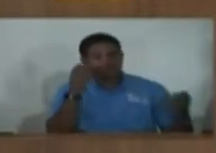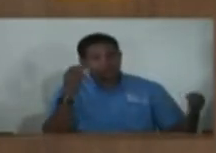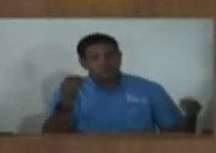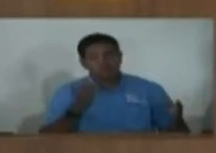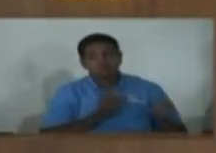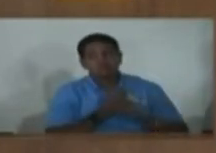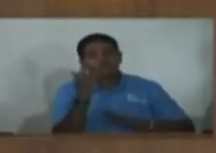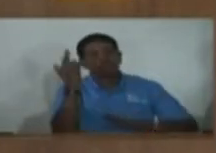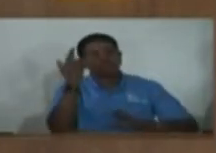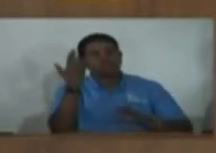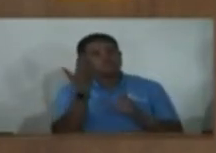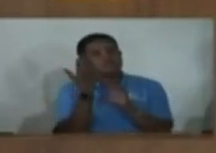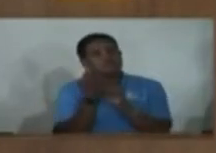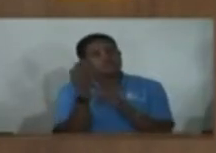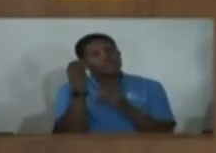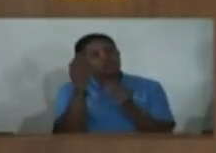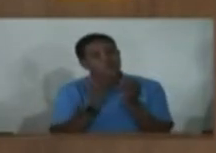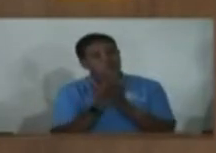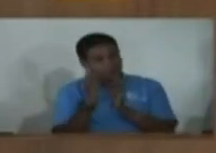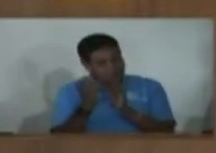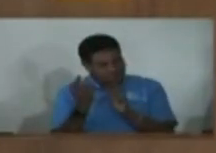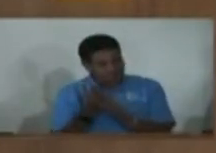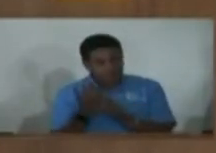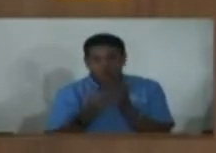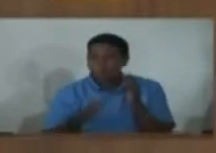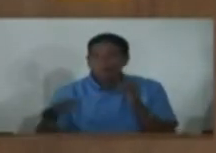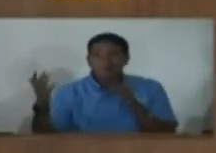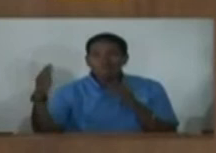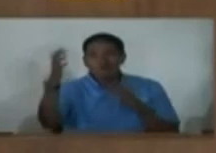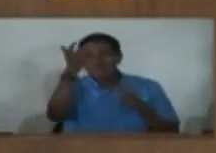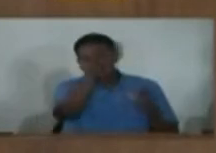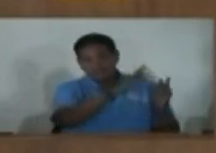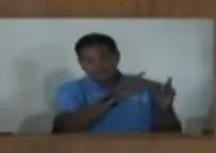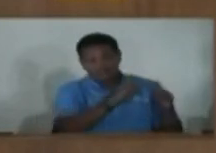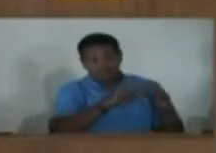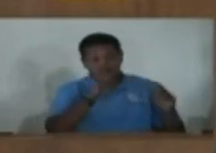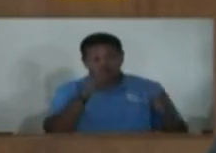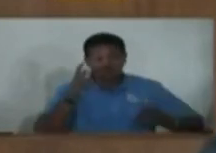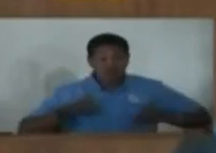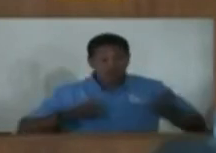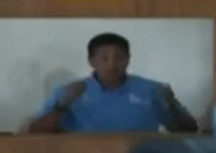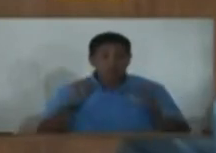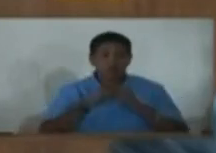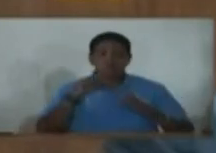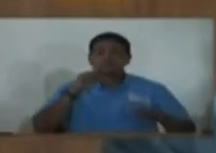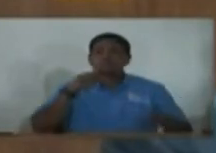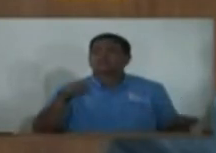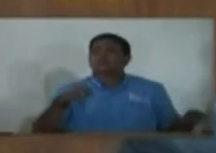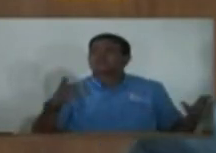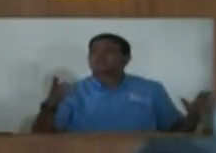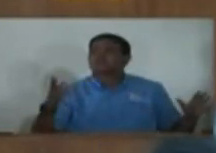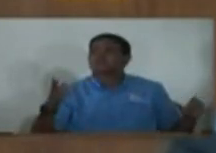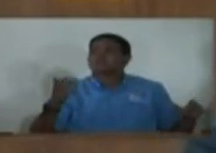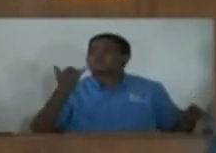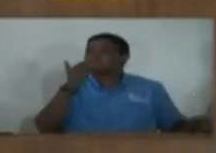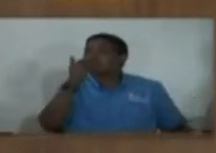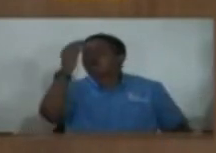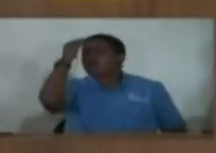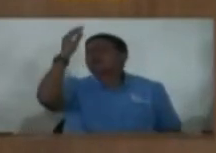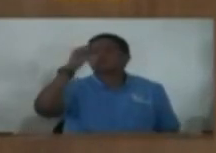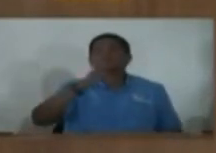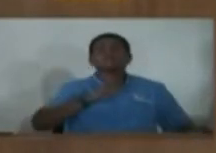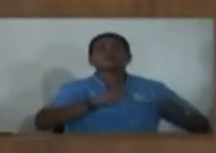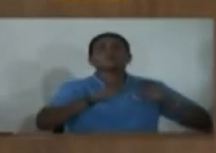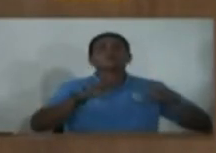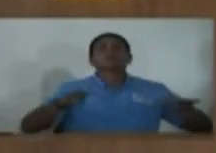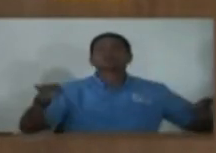source of information nowadays. But as I have said, grappling with the deluge of misinformation that